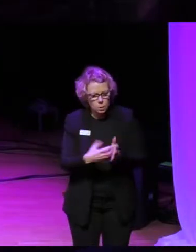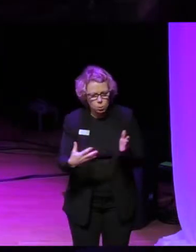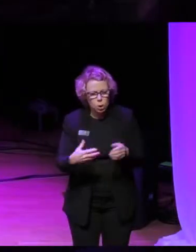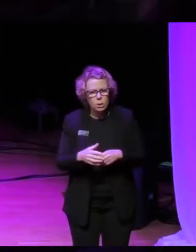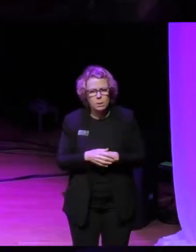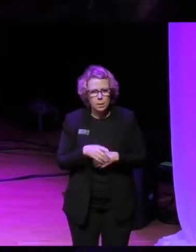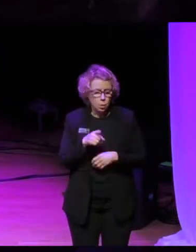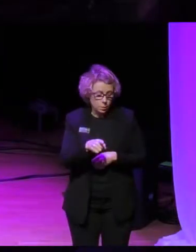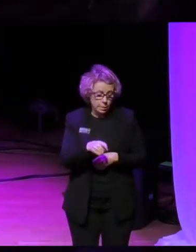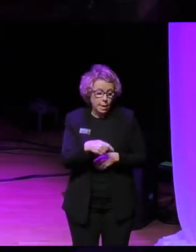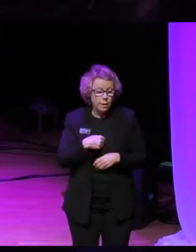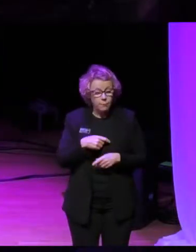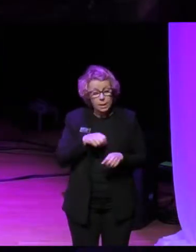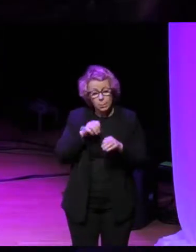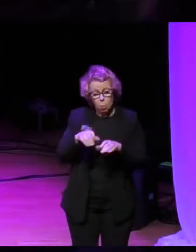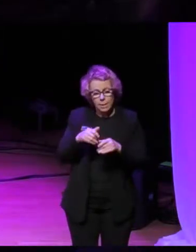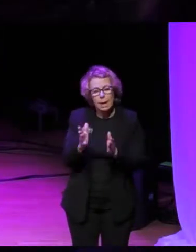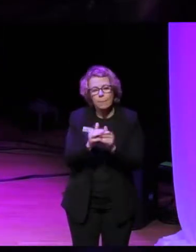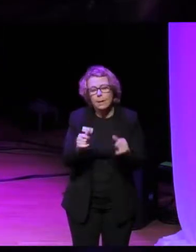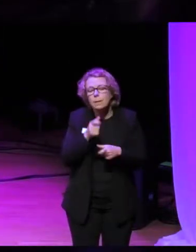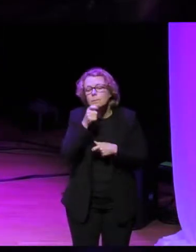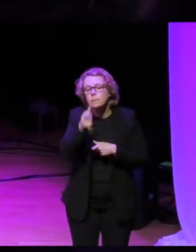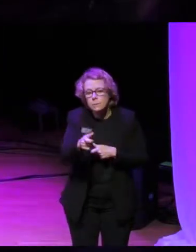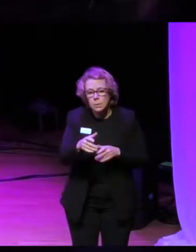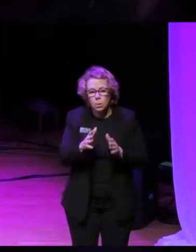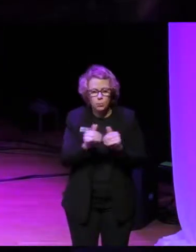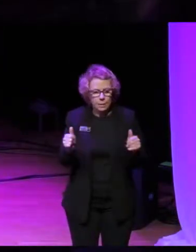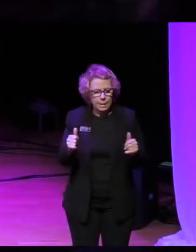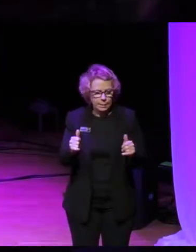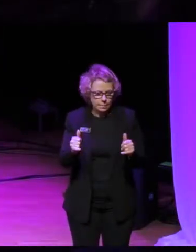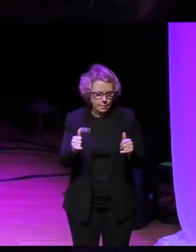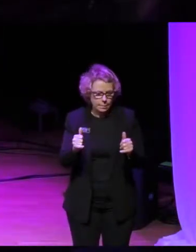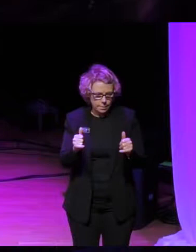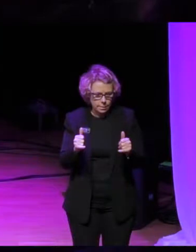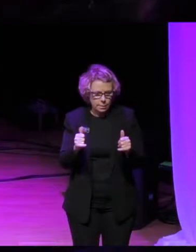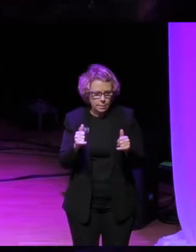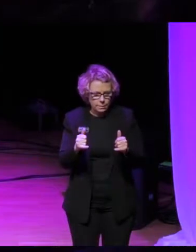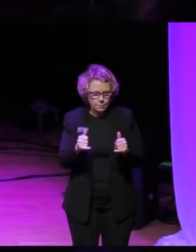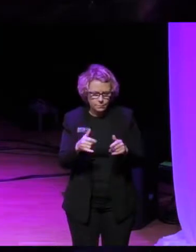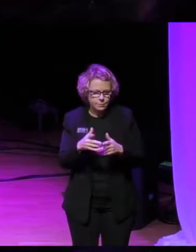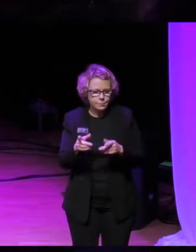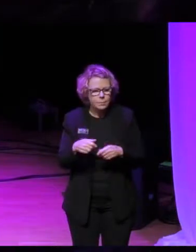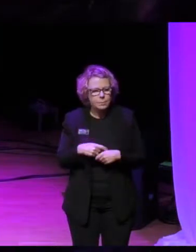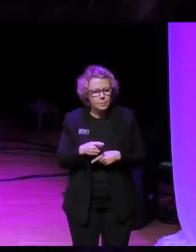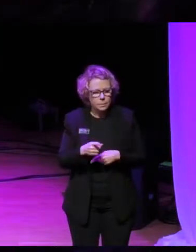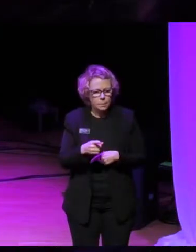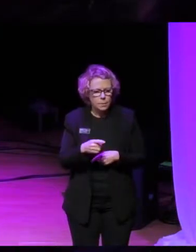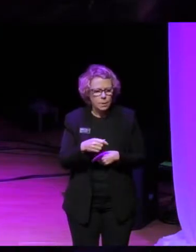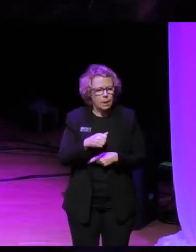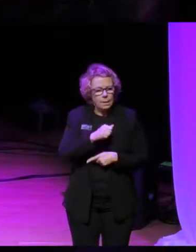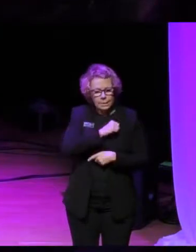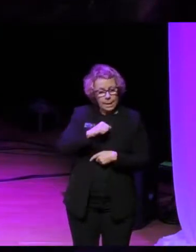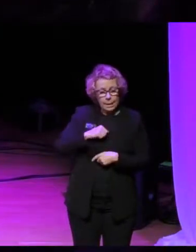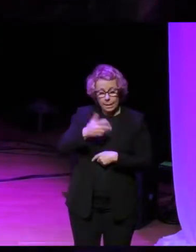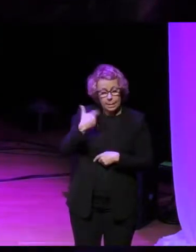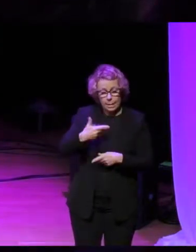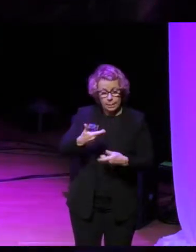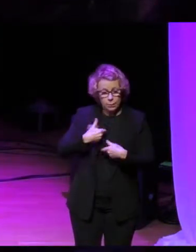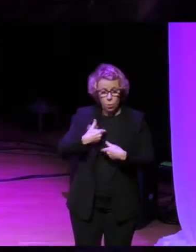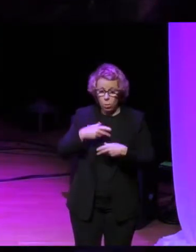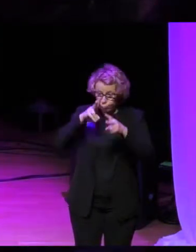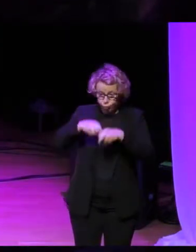that this affects the freedom of speech, freedom of assembly, because it permits the government to get all of this information about